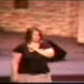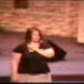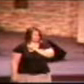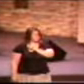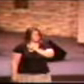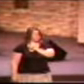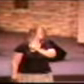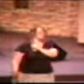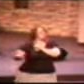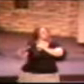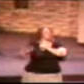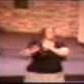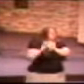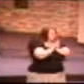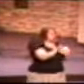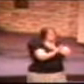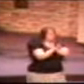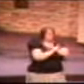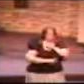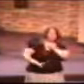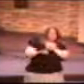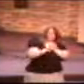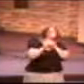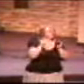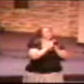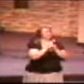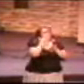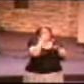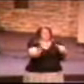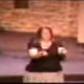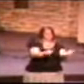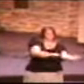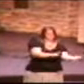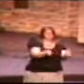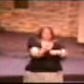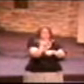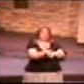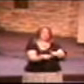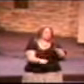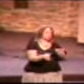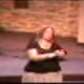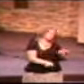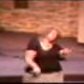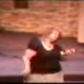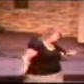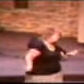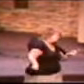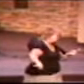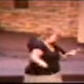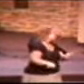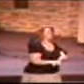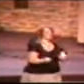your kingdom which is why baptism ought to matter so much